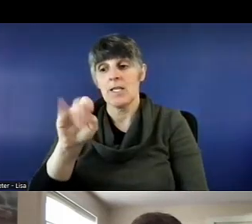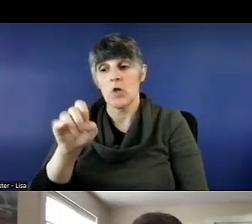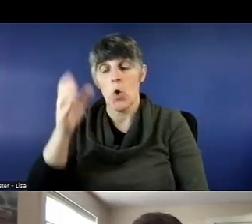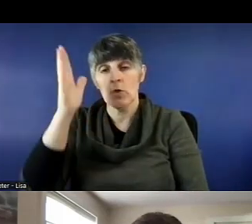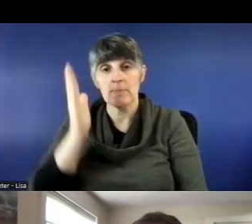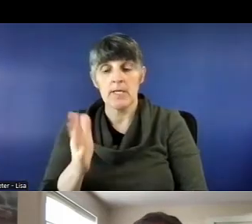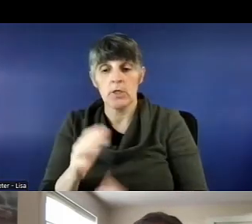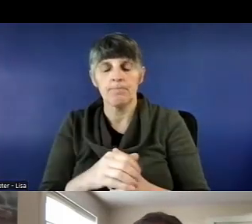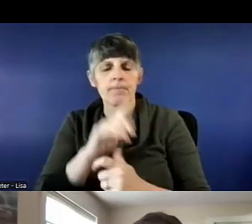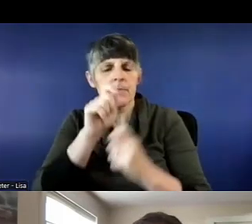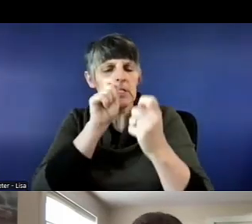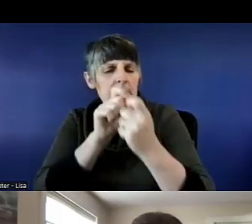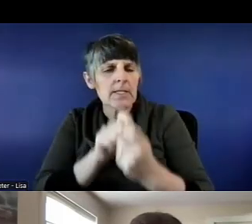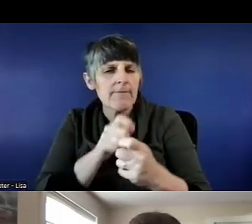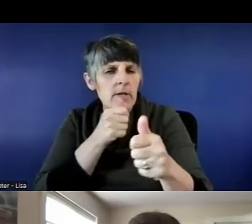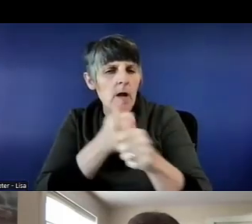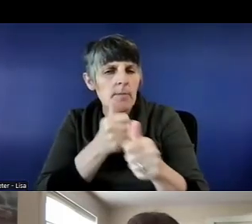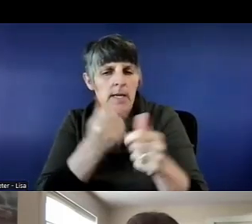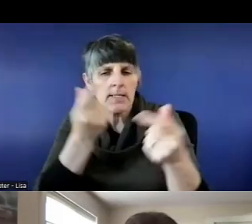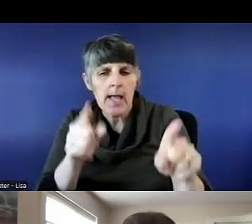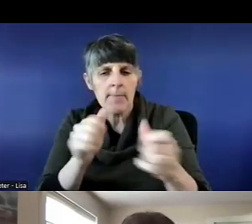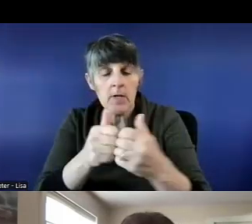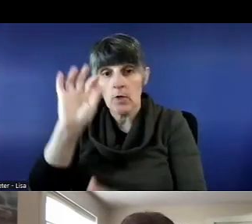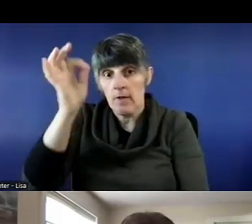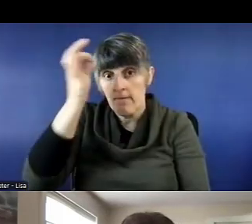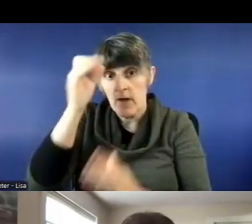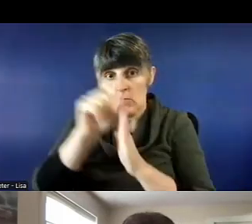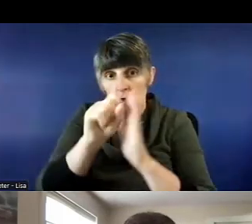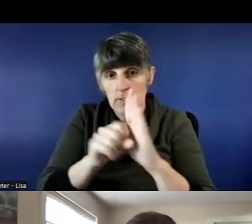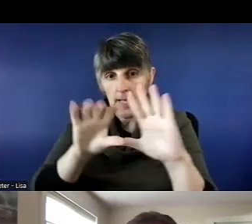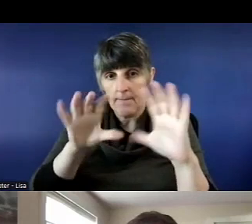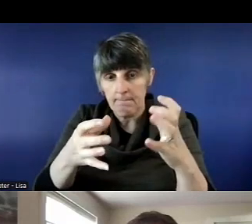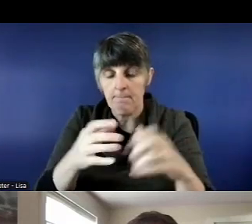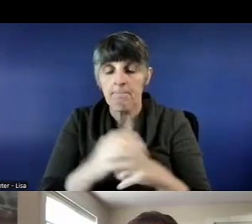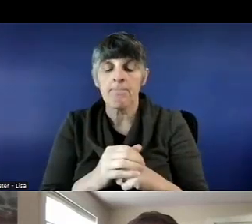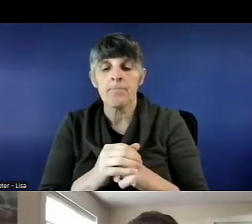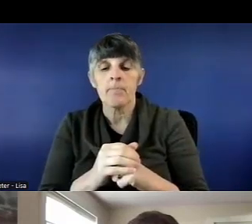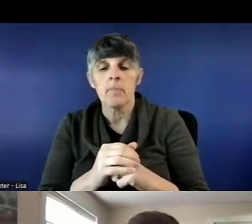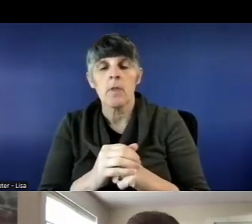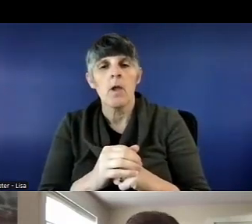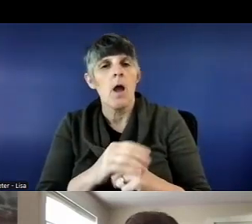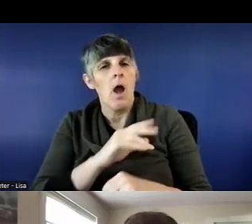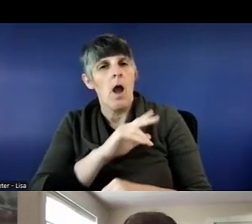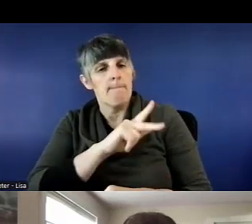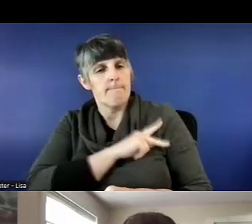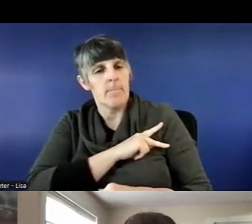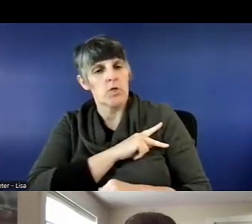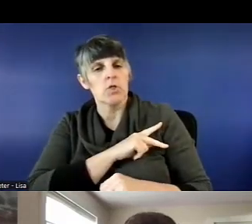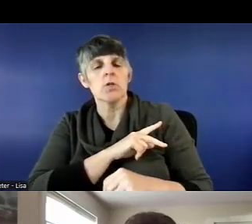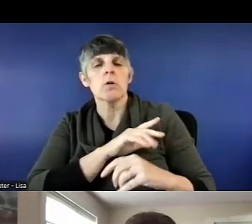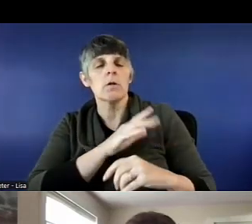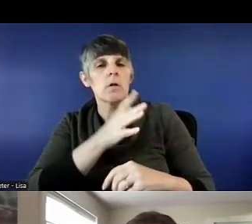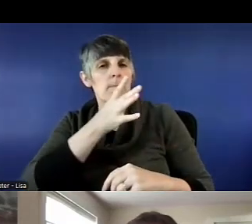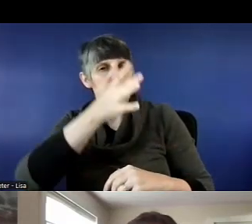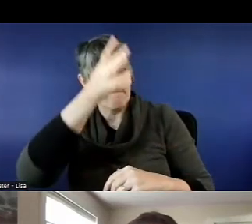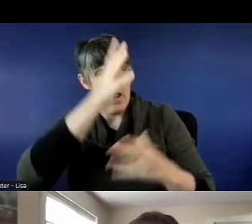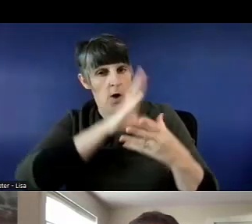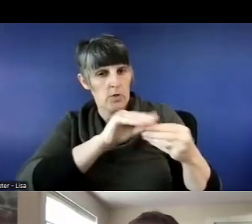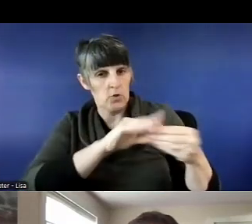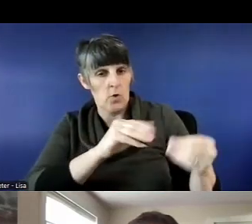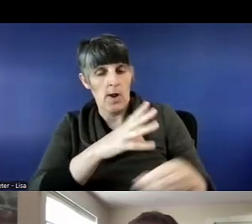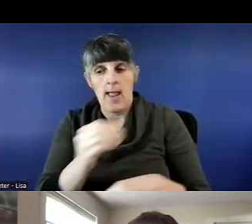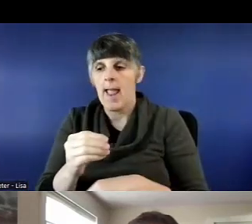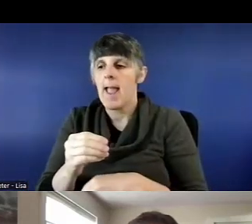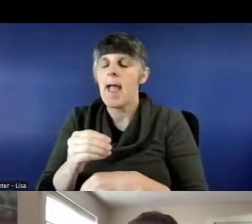concrete updates on what's happening on the federal and the state level, a personal story from a parent, and some words from the